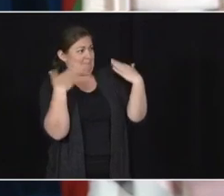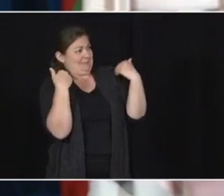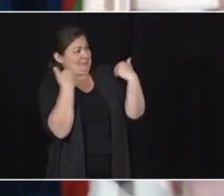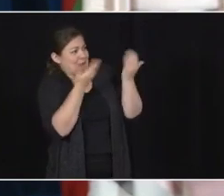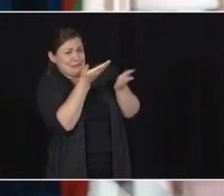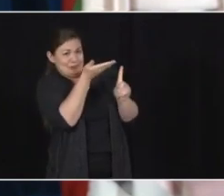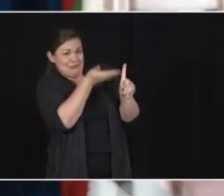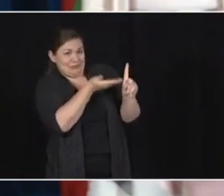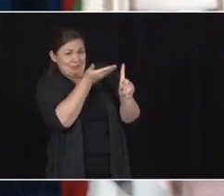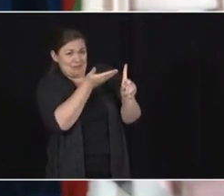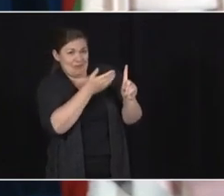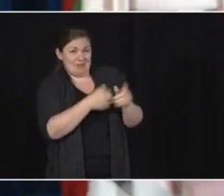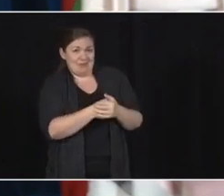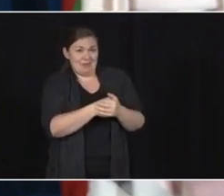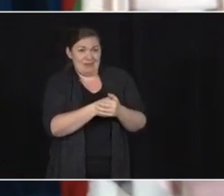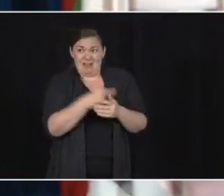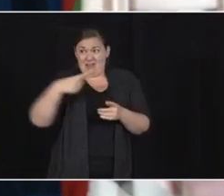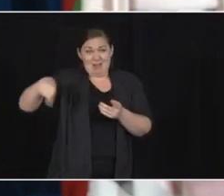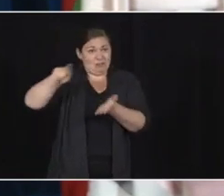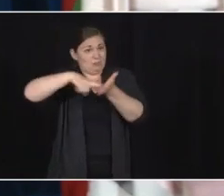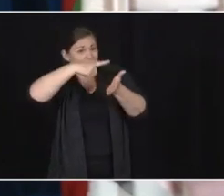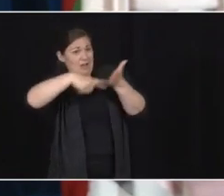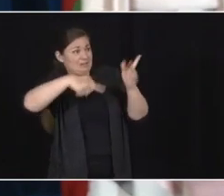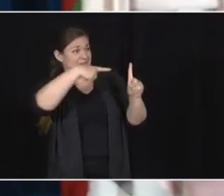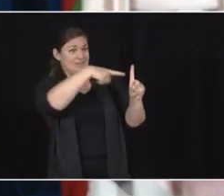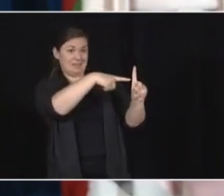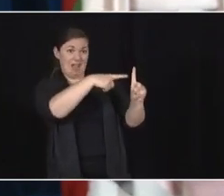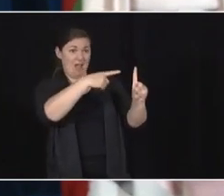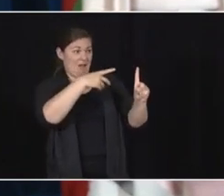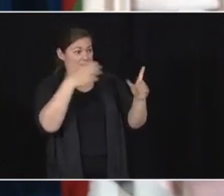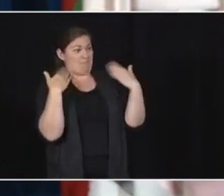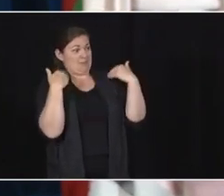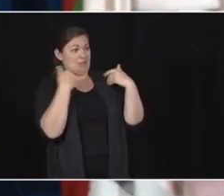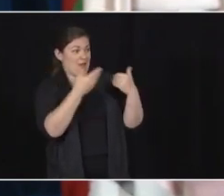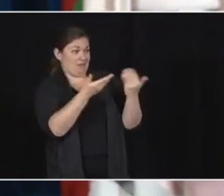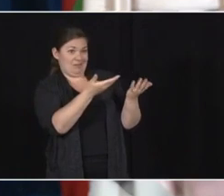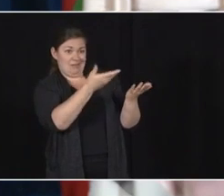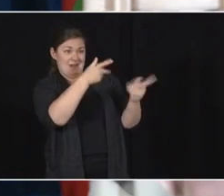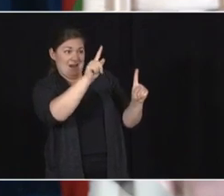of your Minister of Long-Term Care.